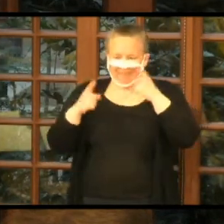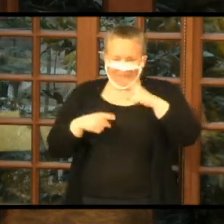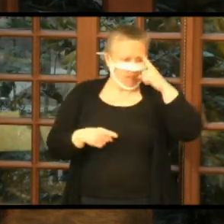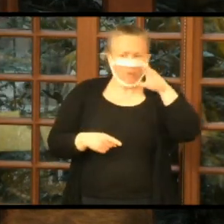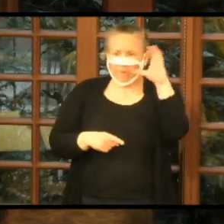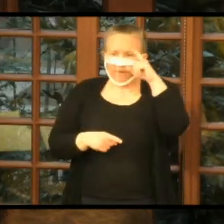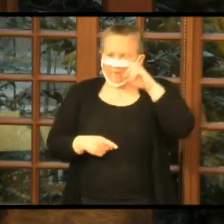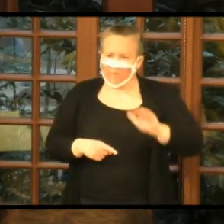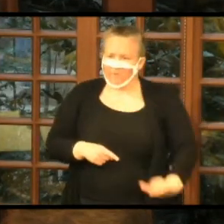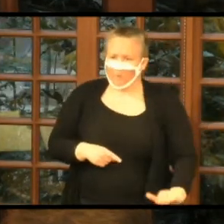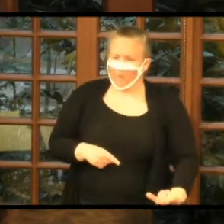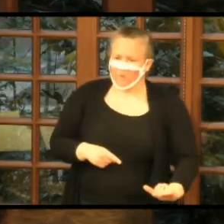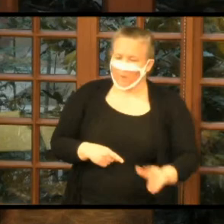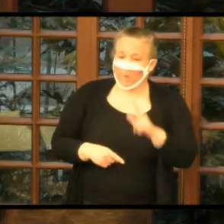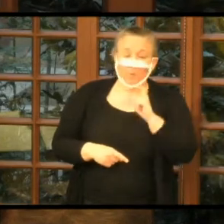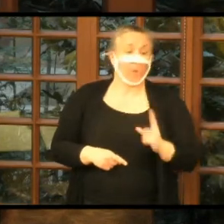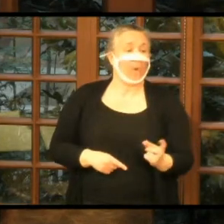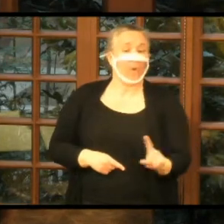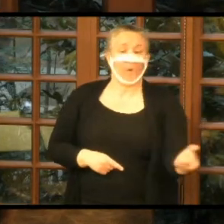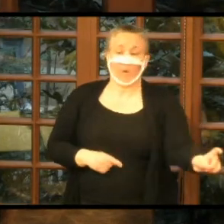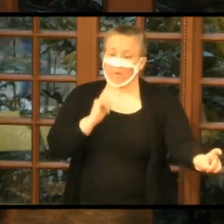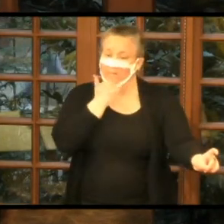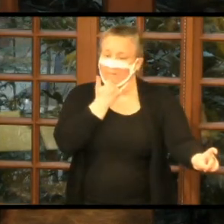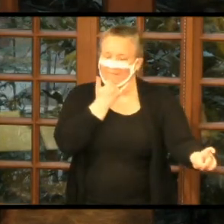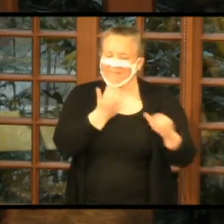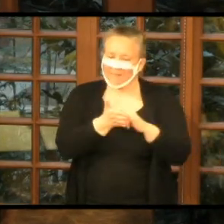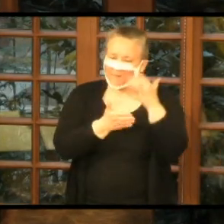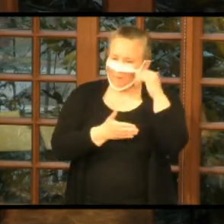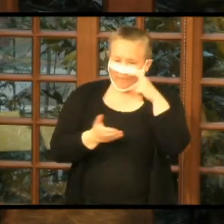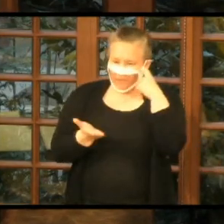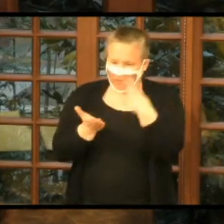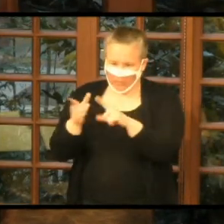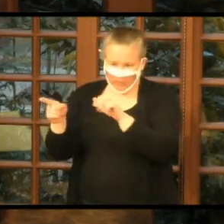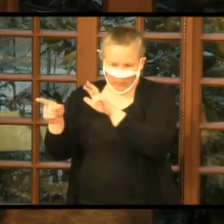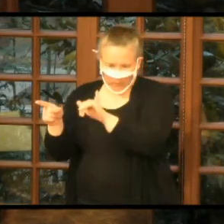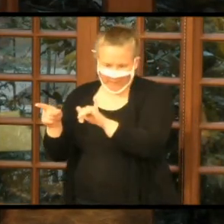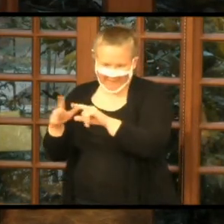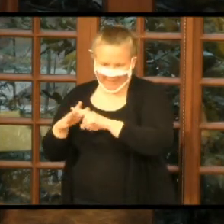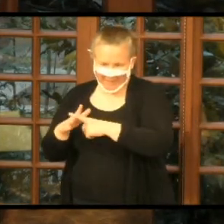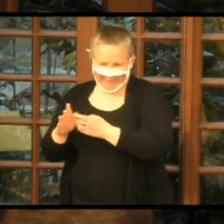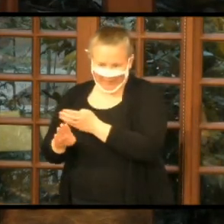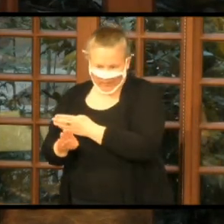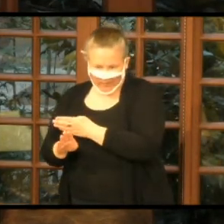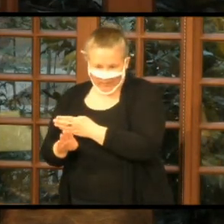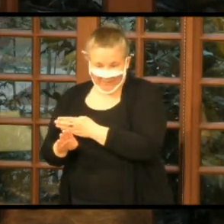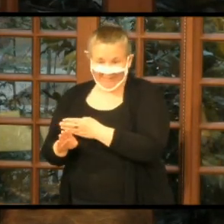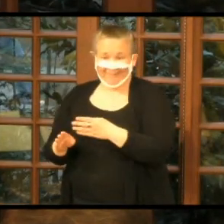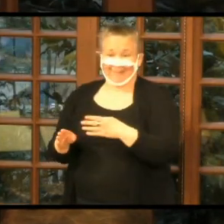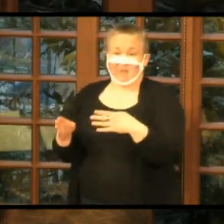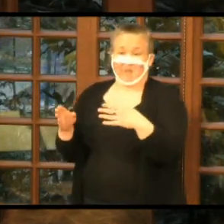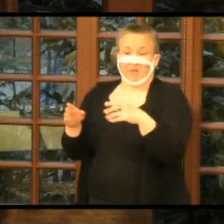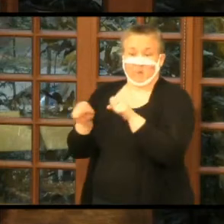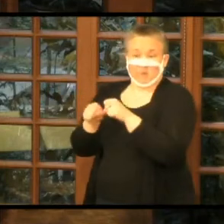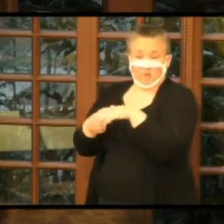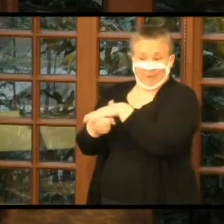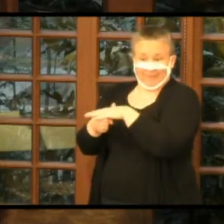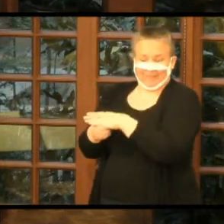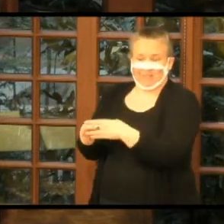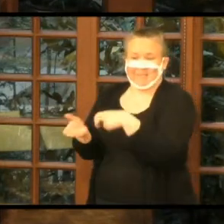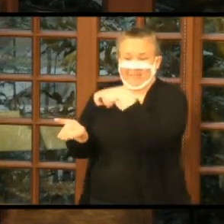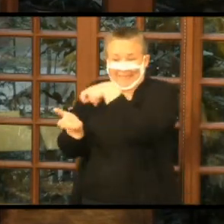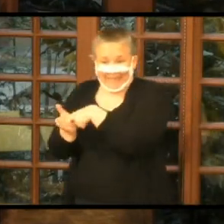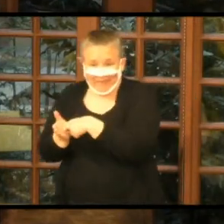looking for a small child who had wandered from her mother, which is why they didn't notice Lucy at first, kneeling in the corner of the shoe section on the third